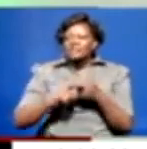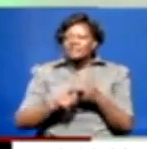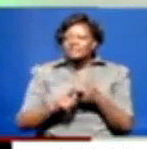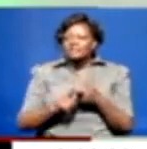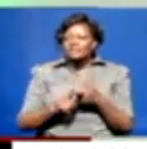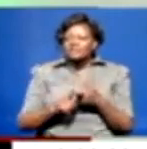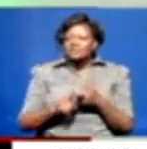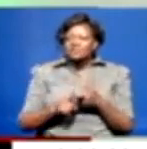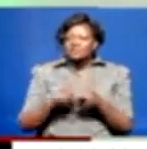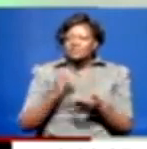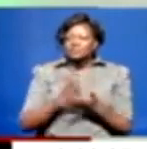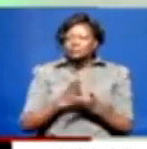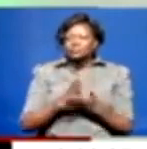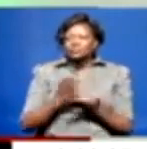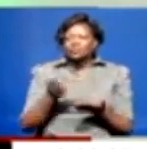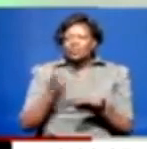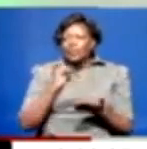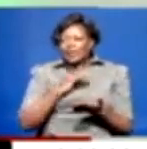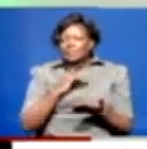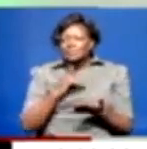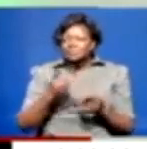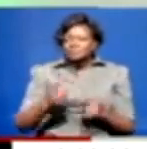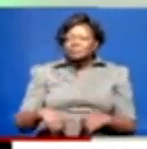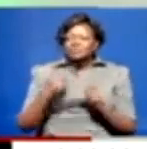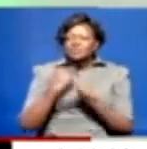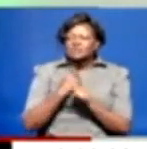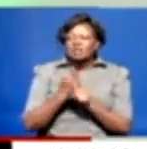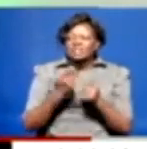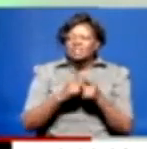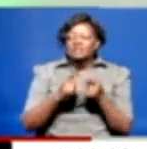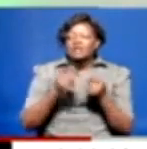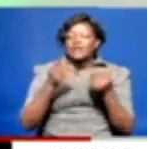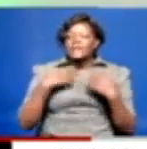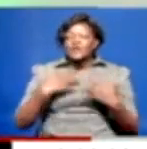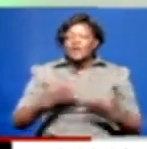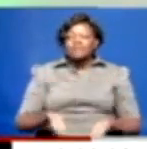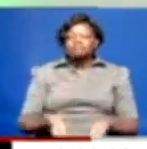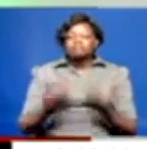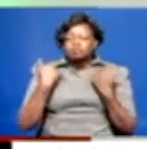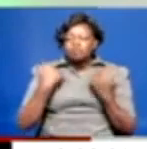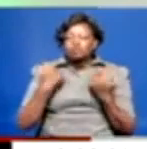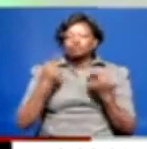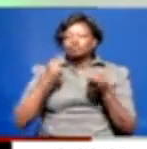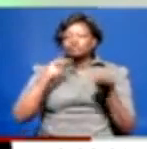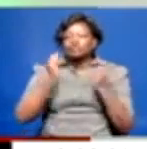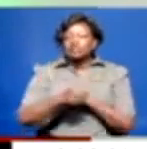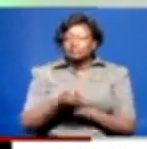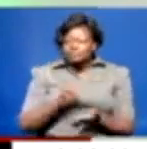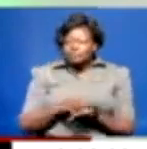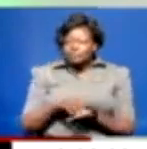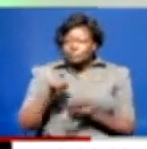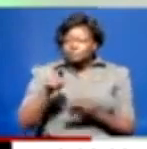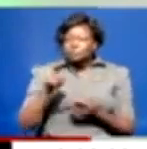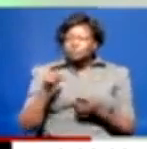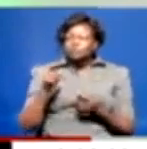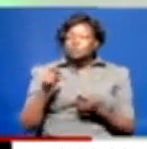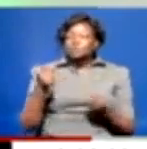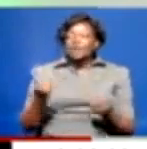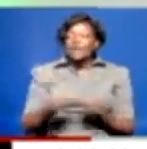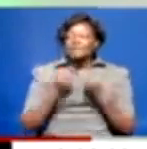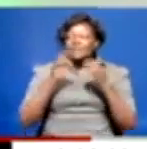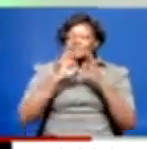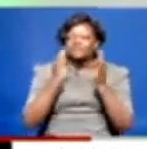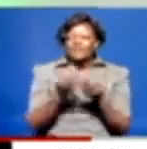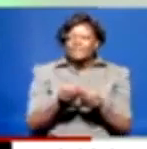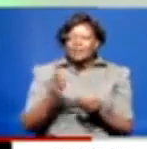successfully lodged, then an exhumation of the body is ordered to correct the anomaly. Such is what befell a family in